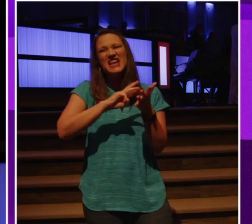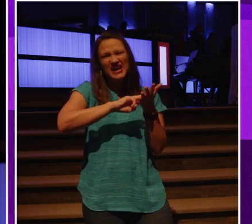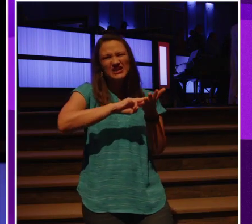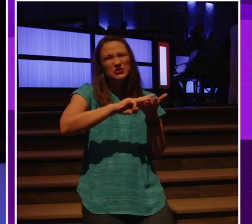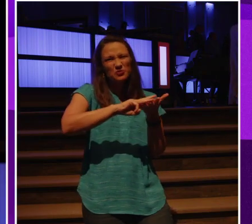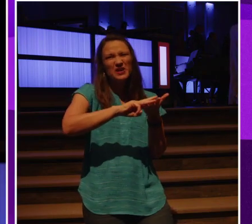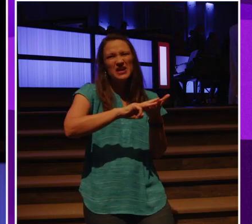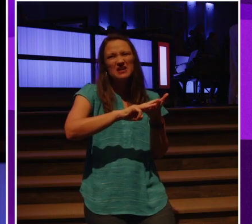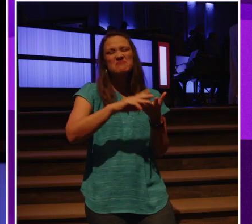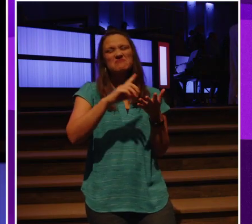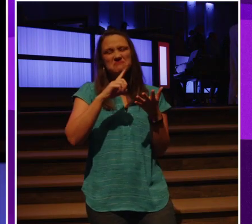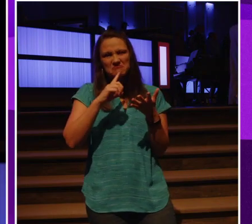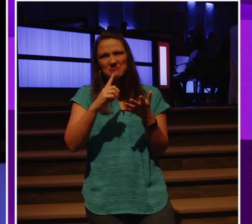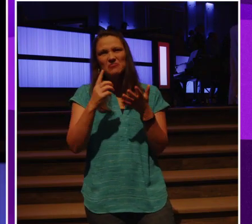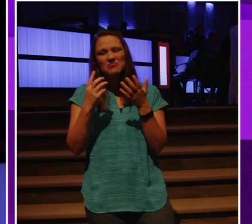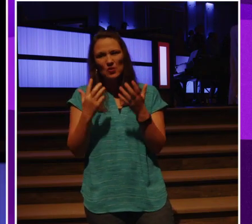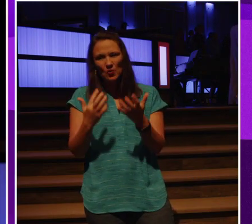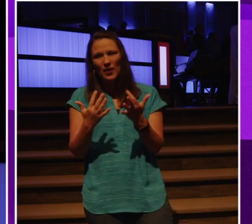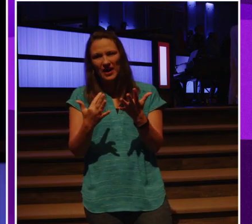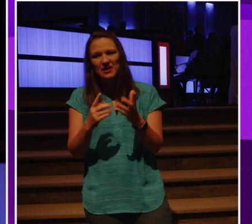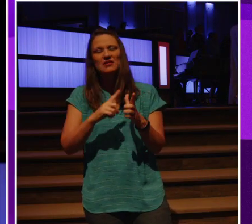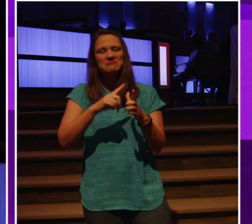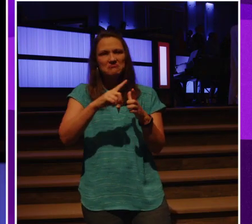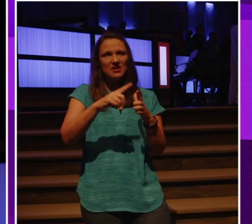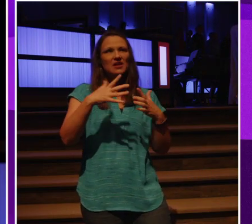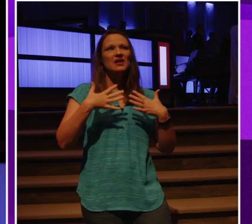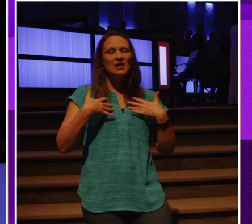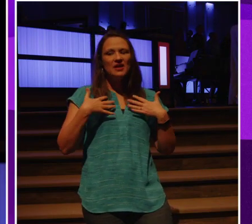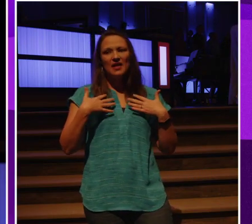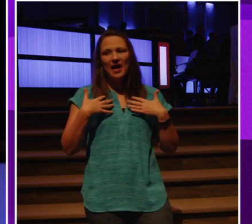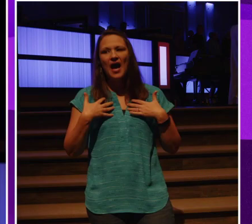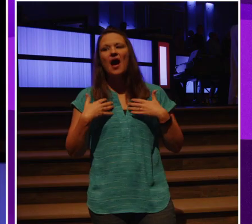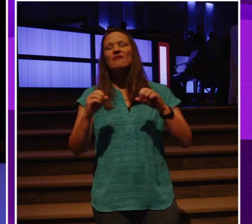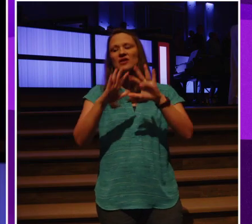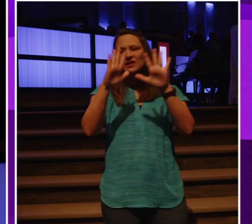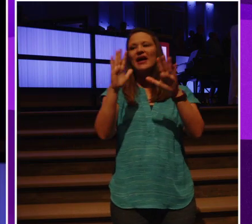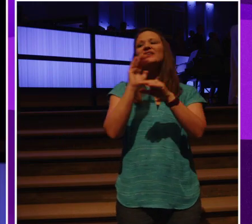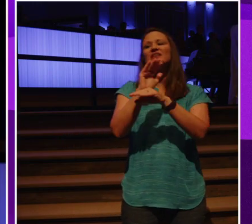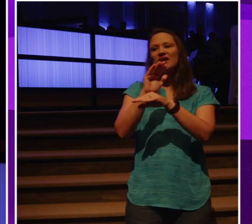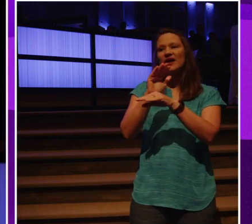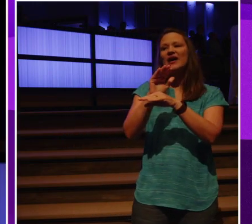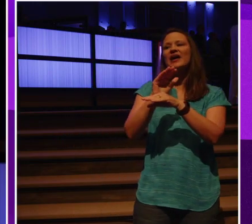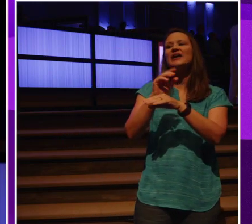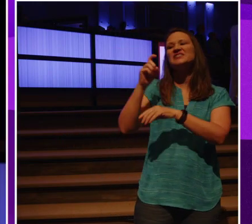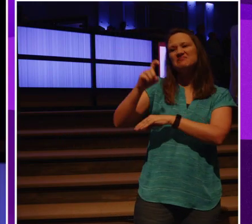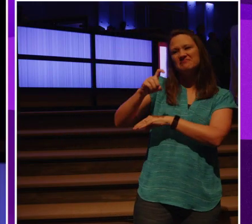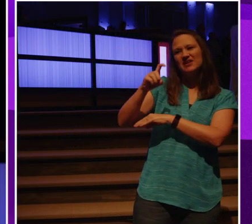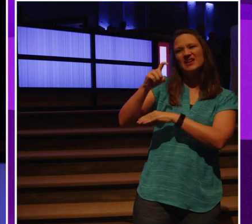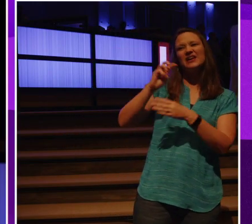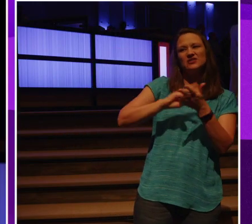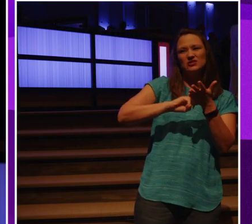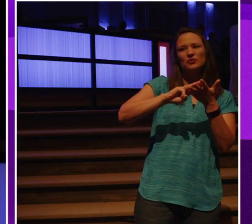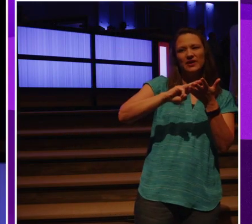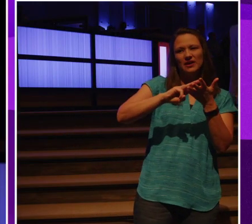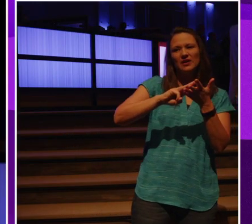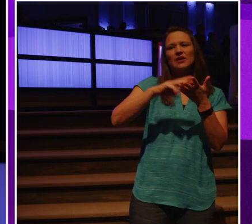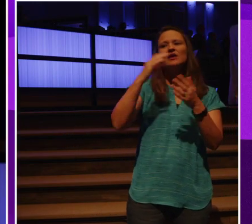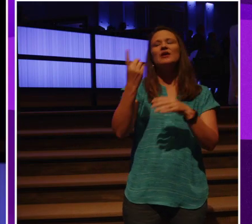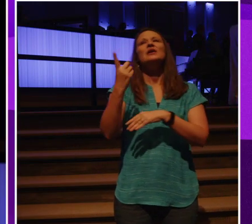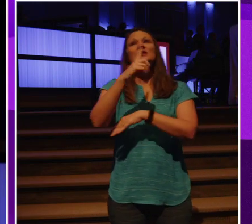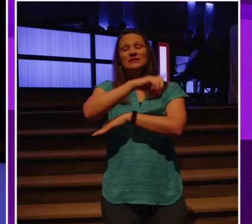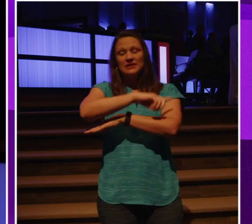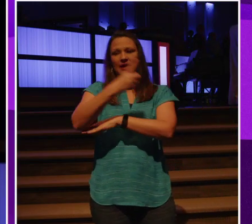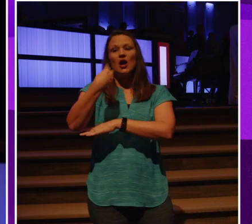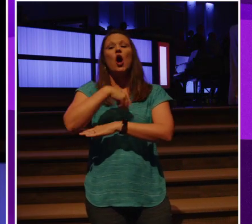Just one more week, and they can have their annual Light the Night. And we appreciate your involvement with that as well. But today, our hearts are focused